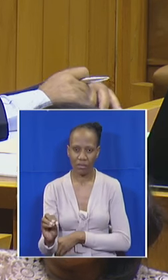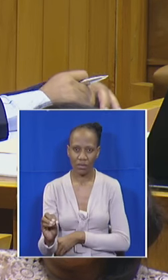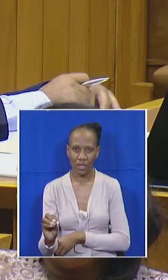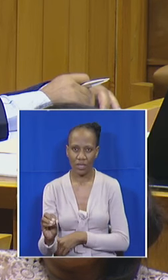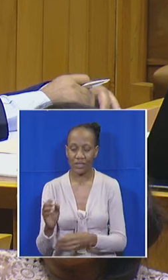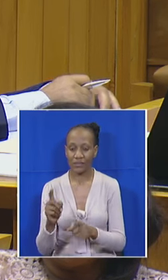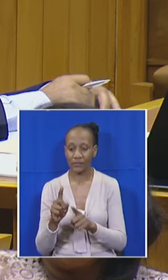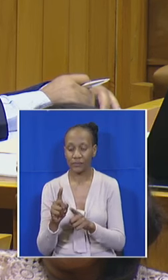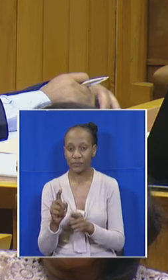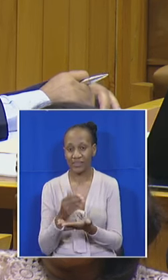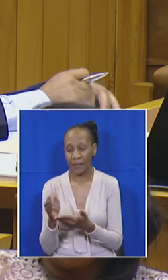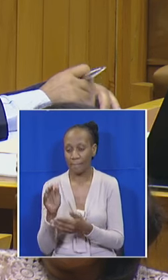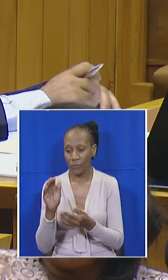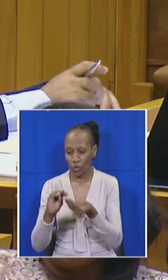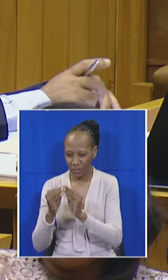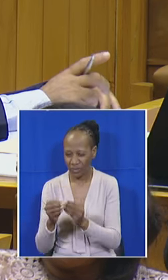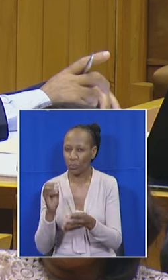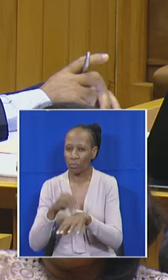some areas.